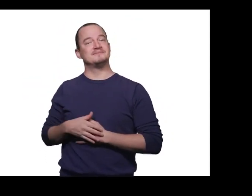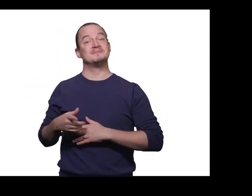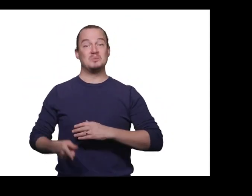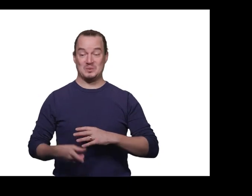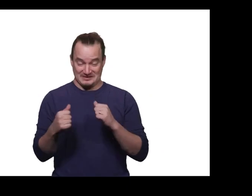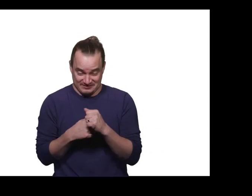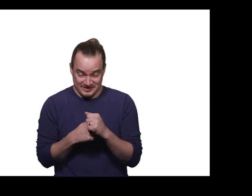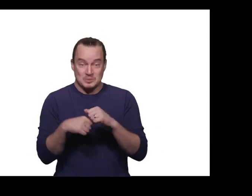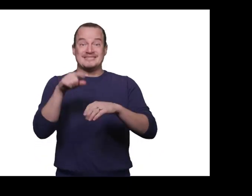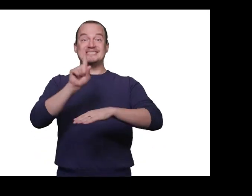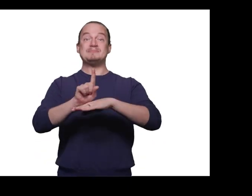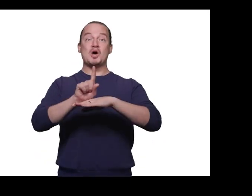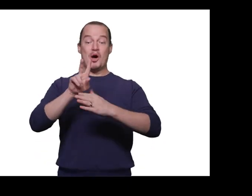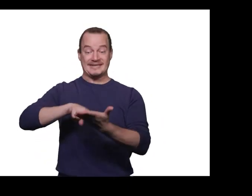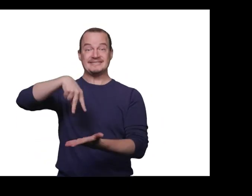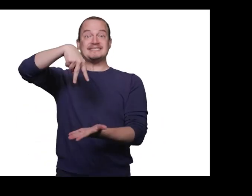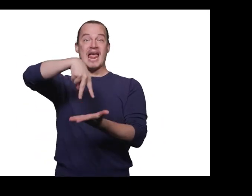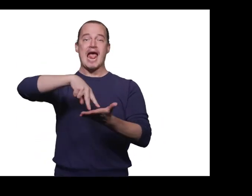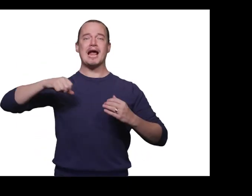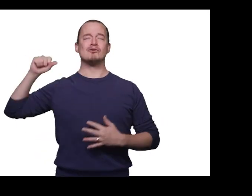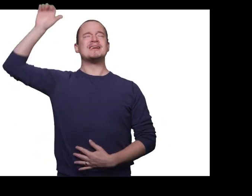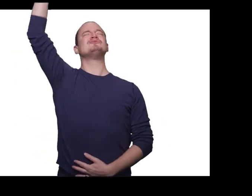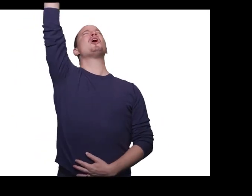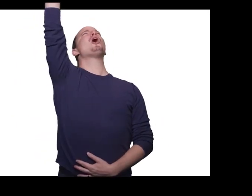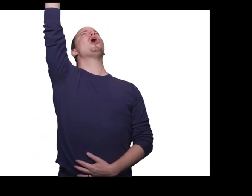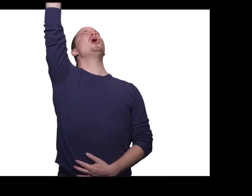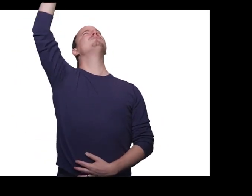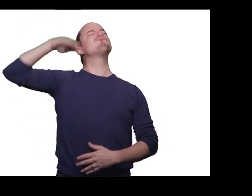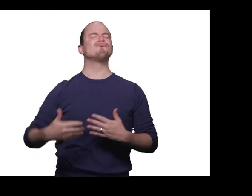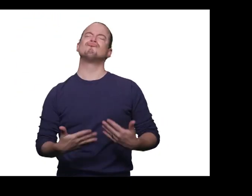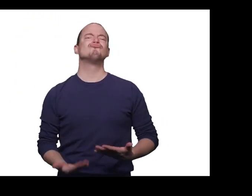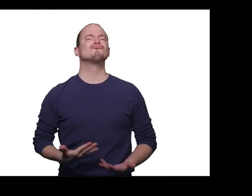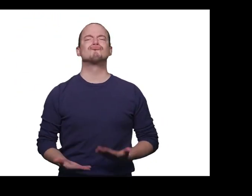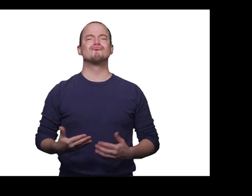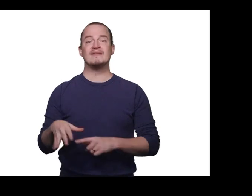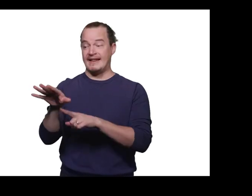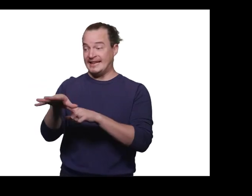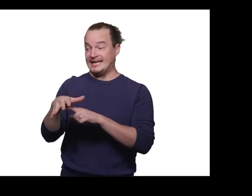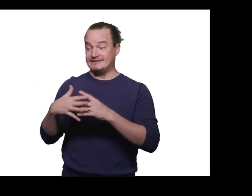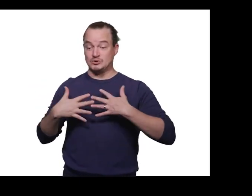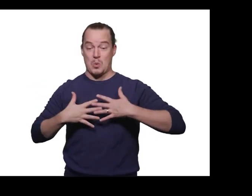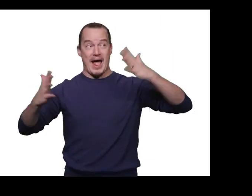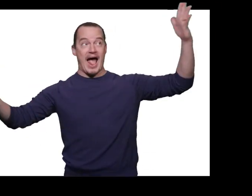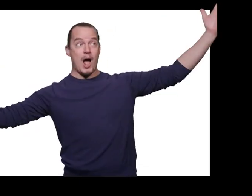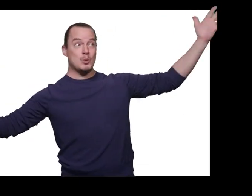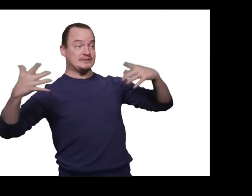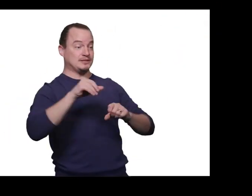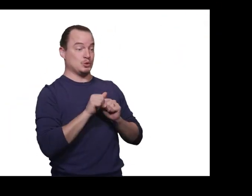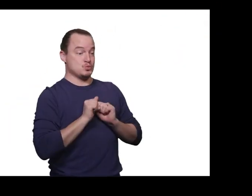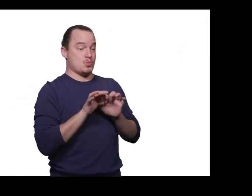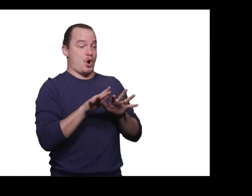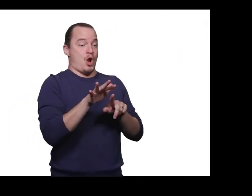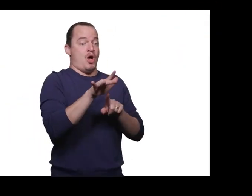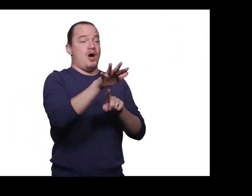up tall. We can stand. We can raise our arms. The leaves grow out. The leaves grow